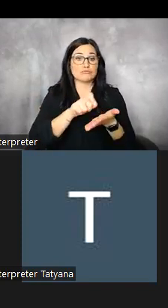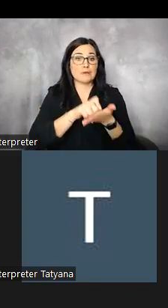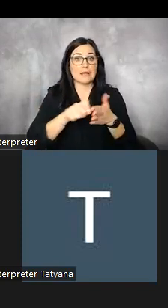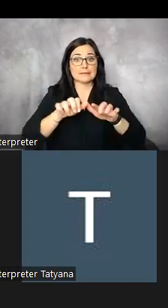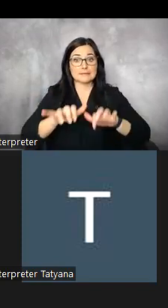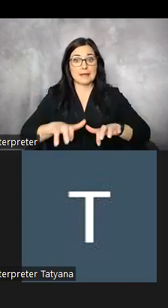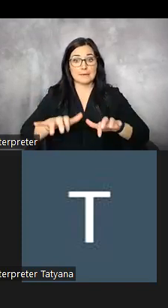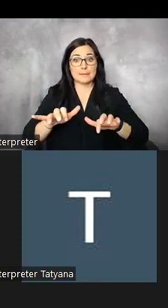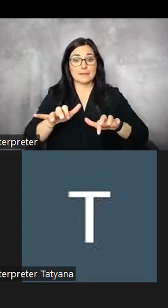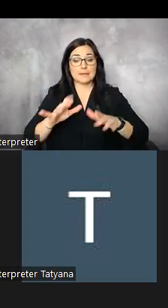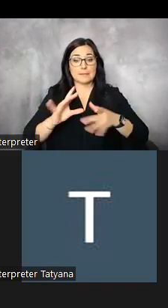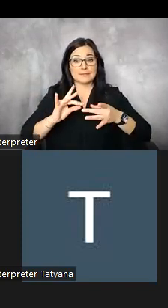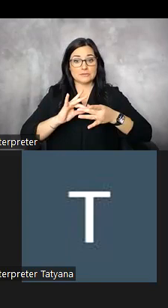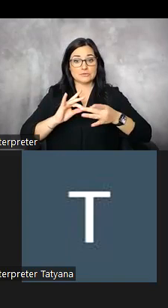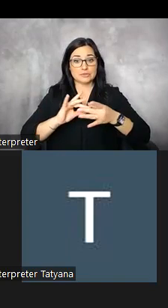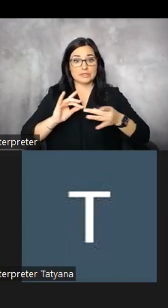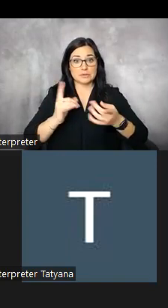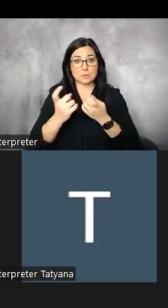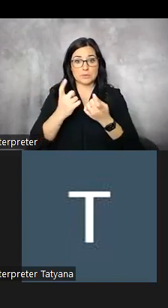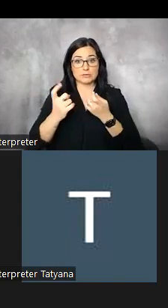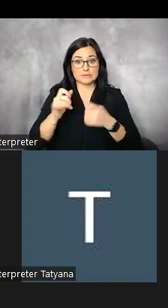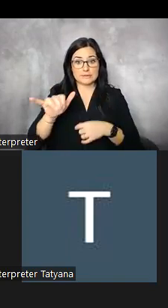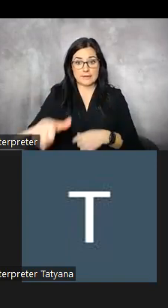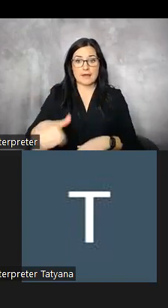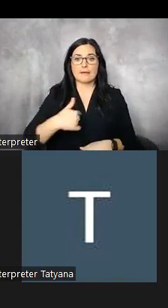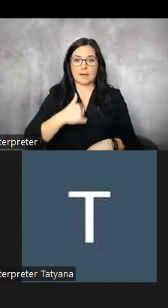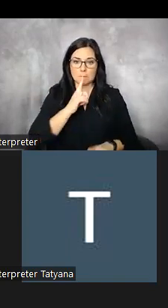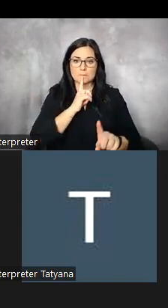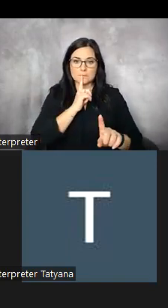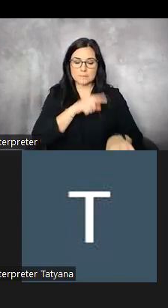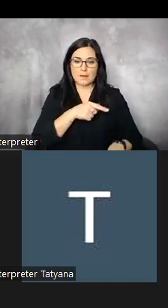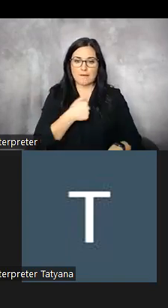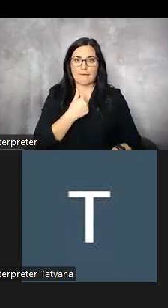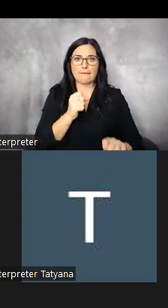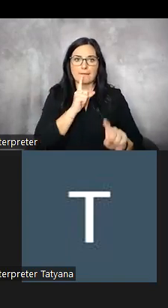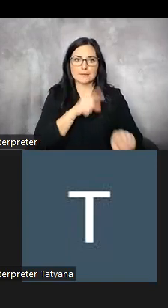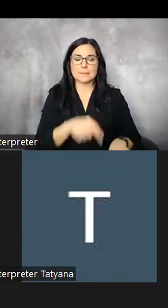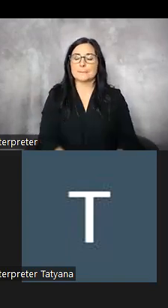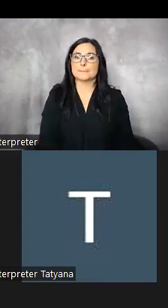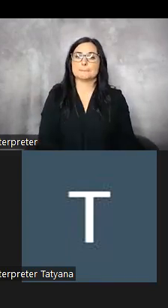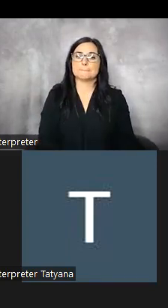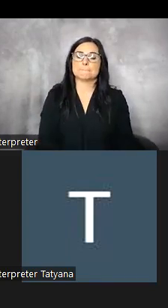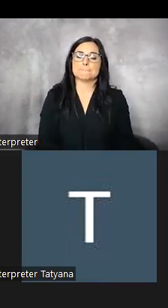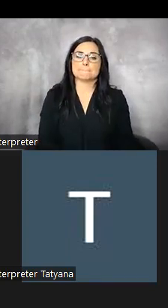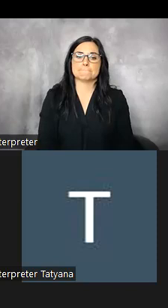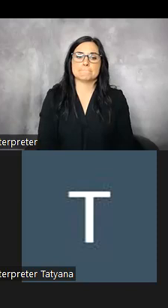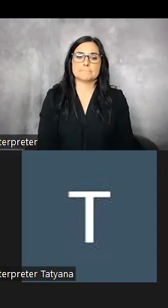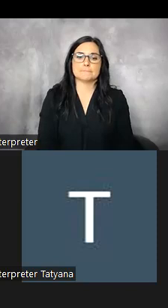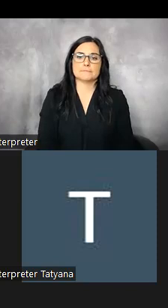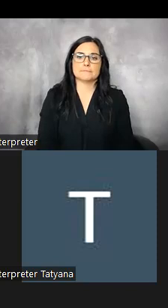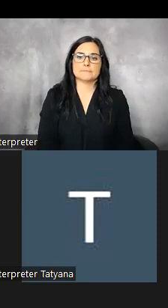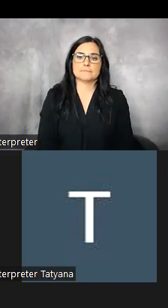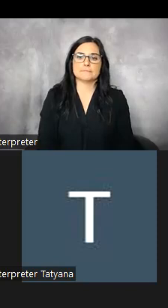else we'll do questions that are coming in, and I can answer them as they come in. Mhm.